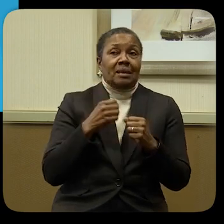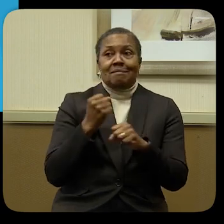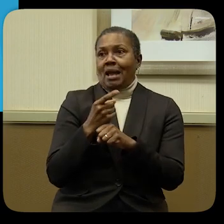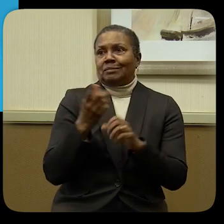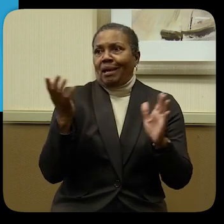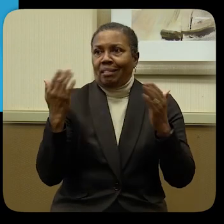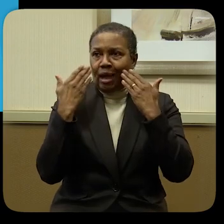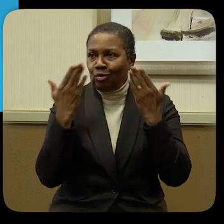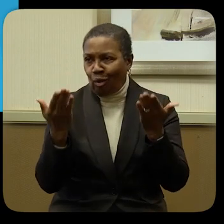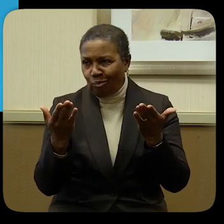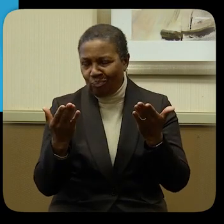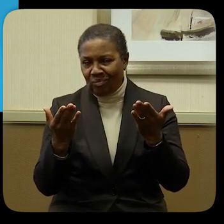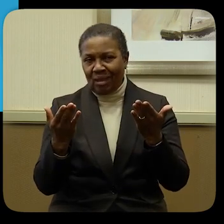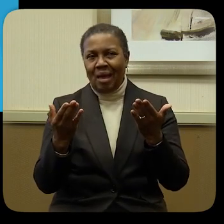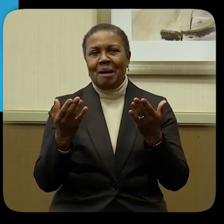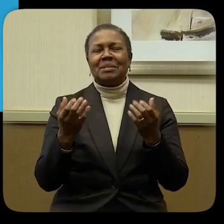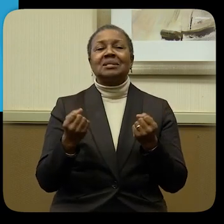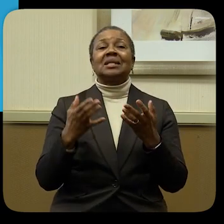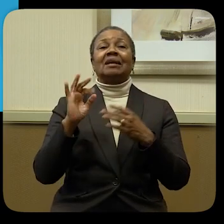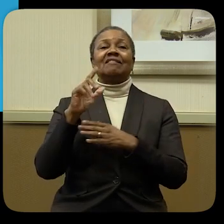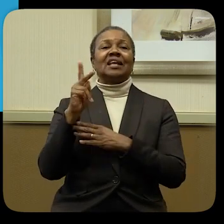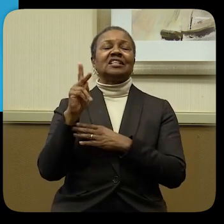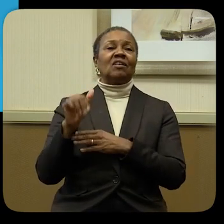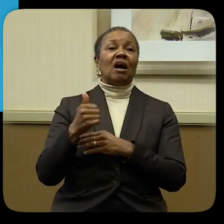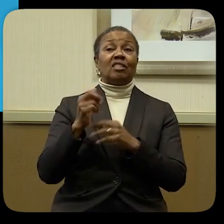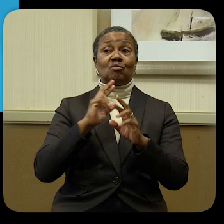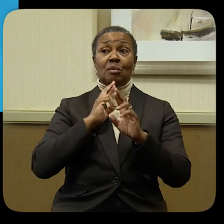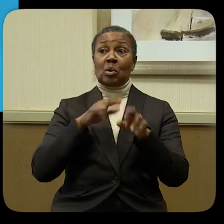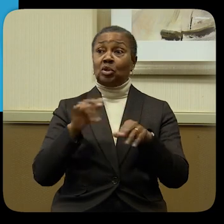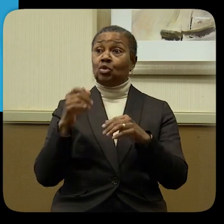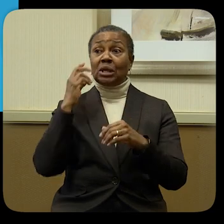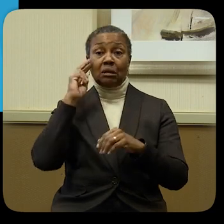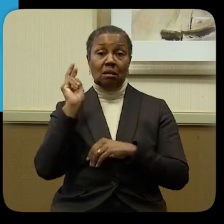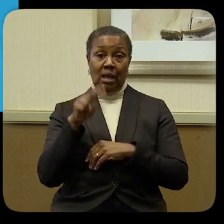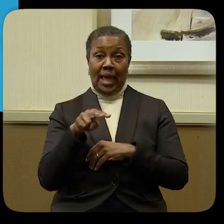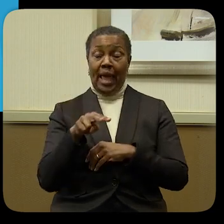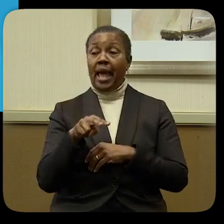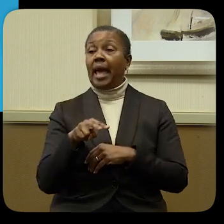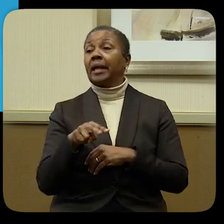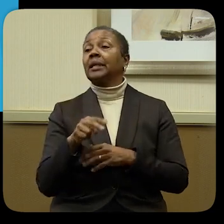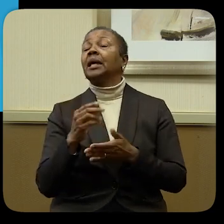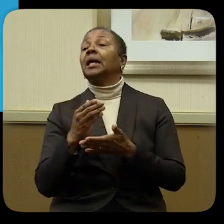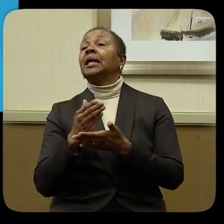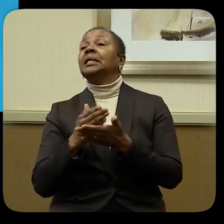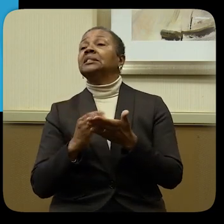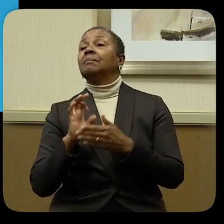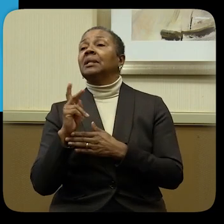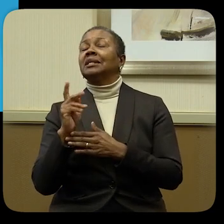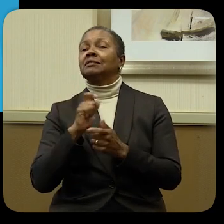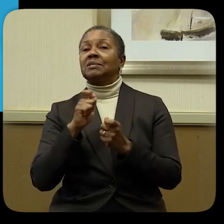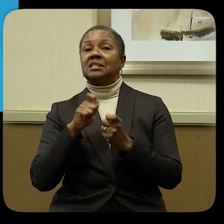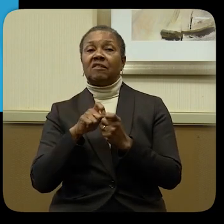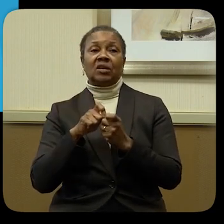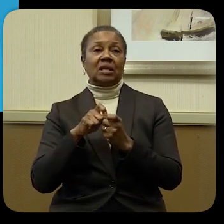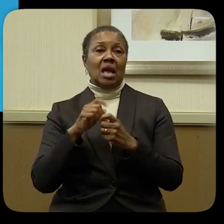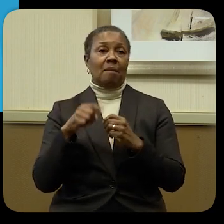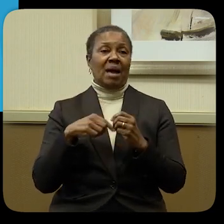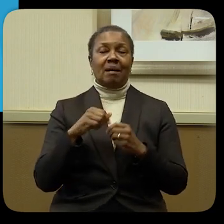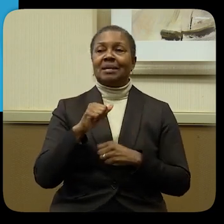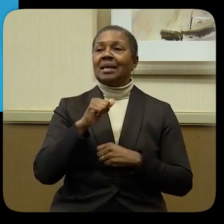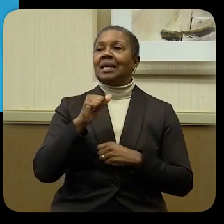anyway, there's a lot of links for other reports that you can check out, some links specifically